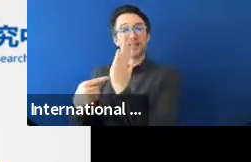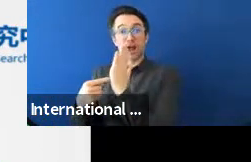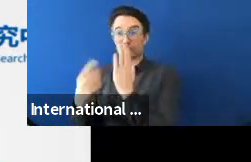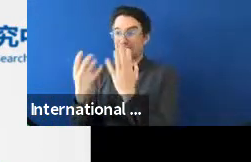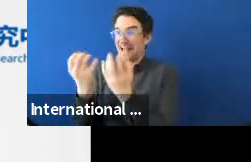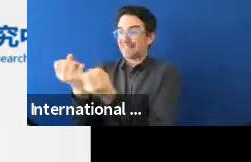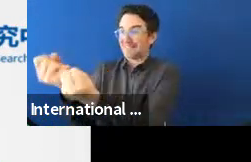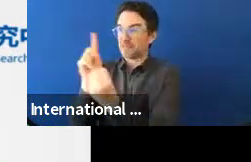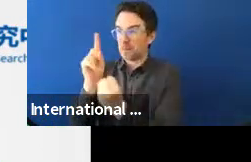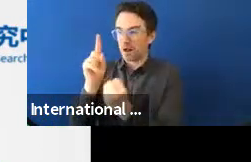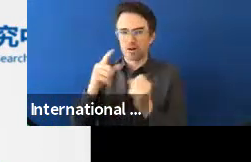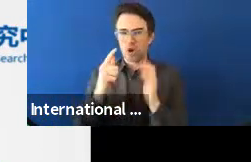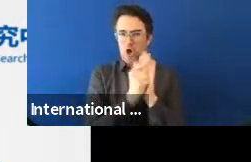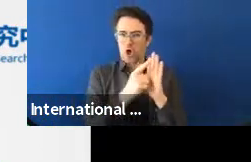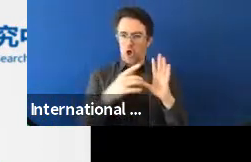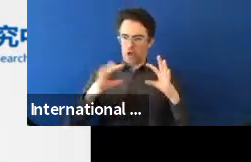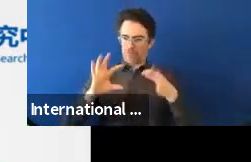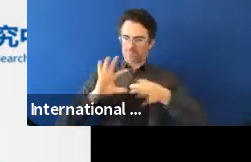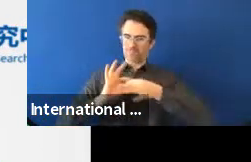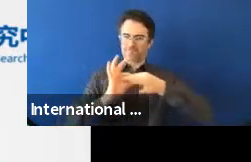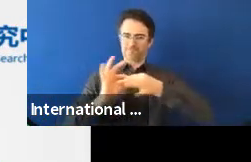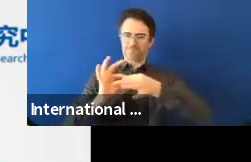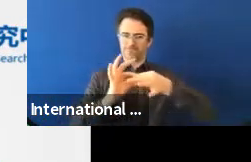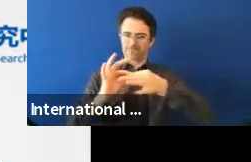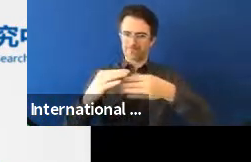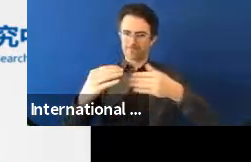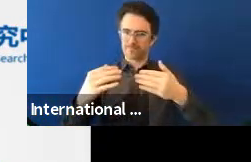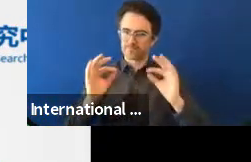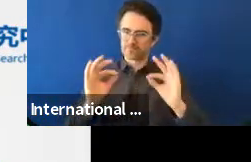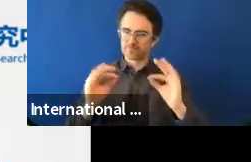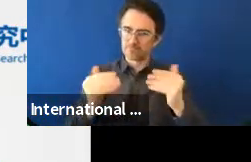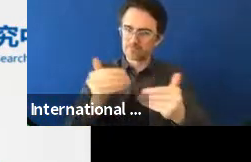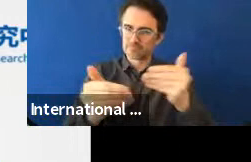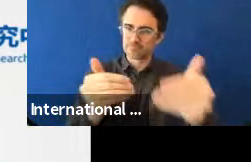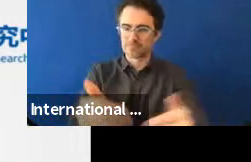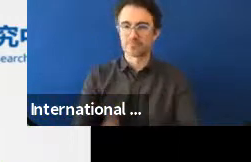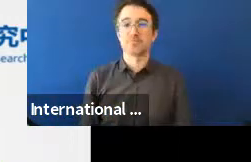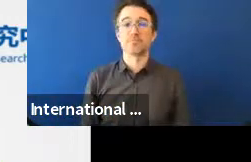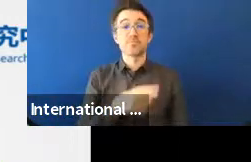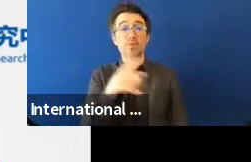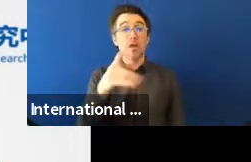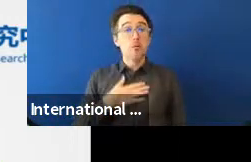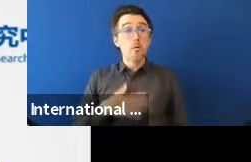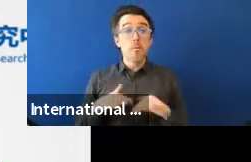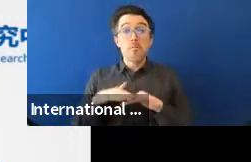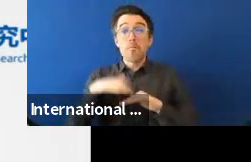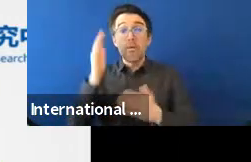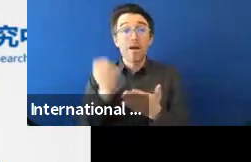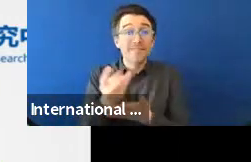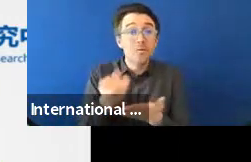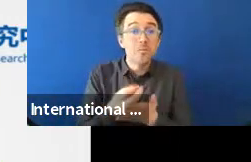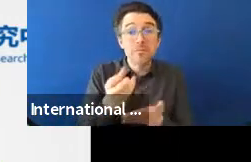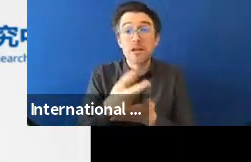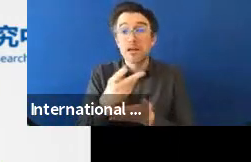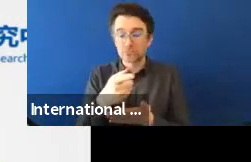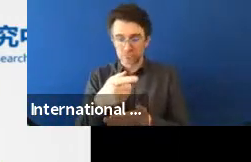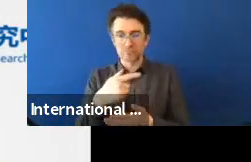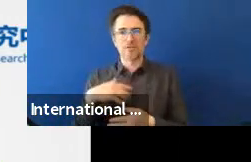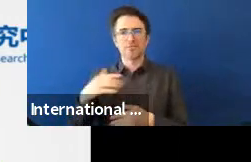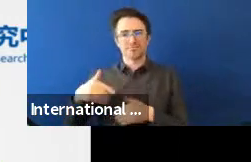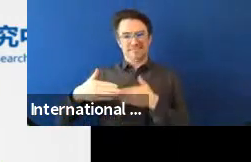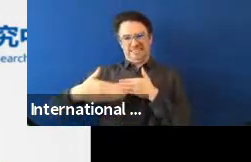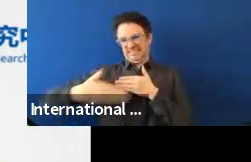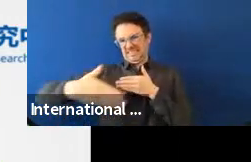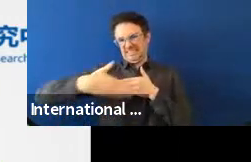please. For more information, please refer to an upcoming report which unfolds a